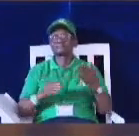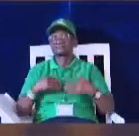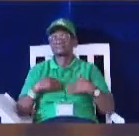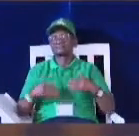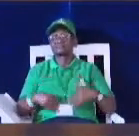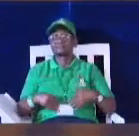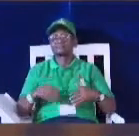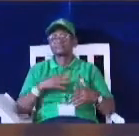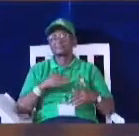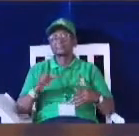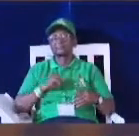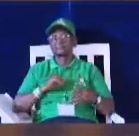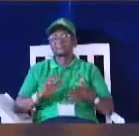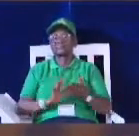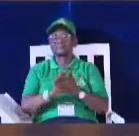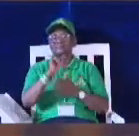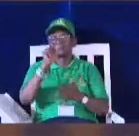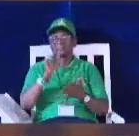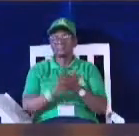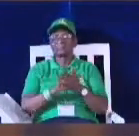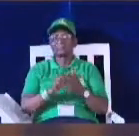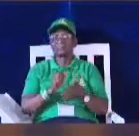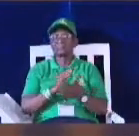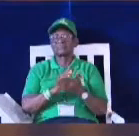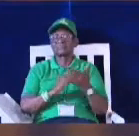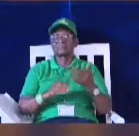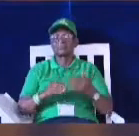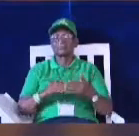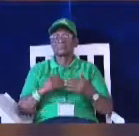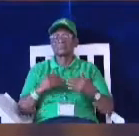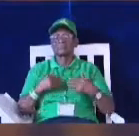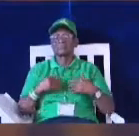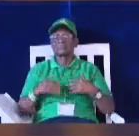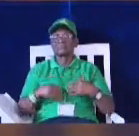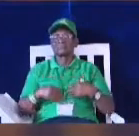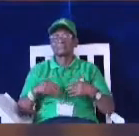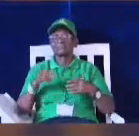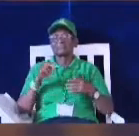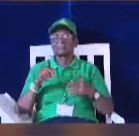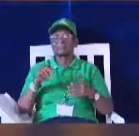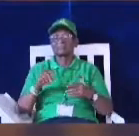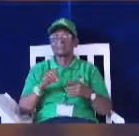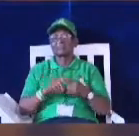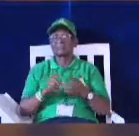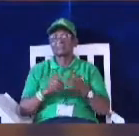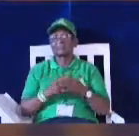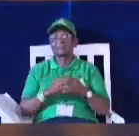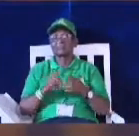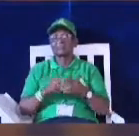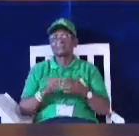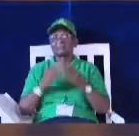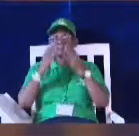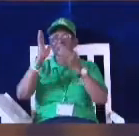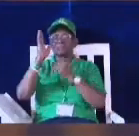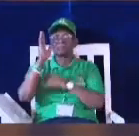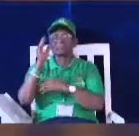And I believe that somebody needs to begin to thank God now in